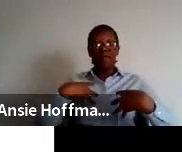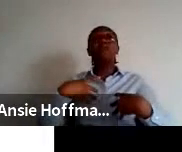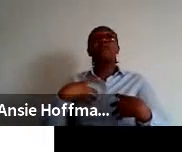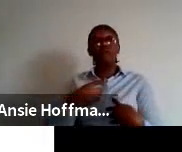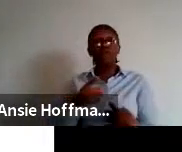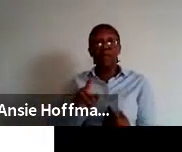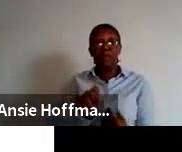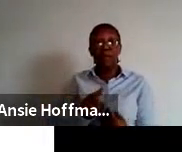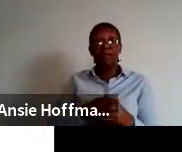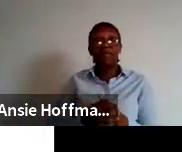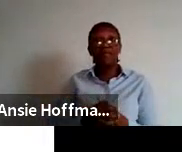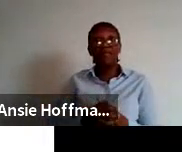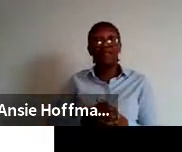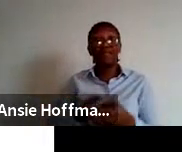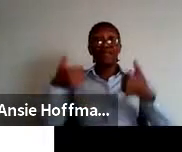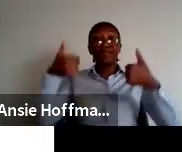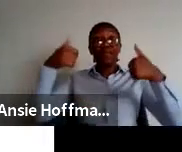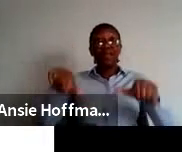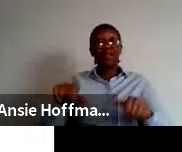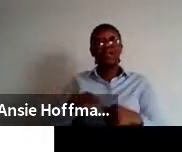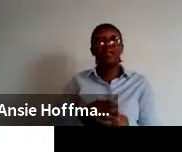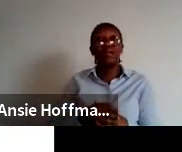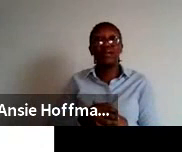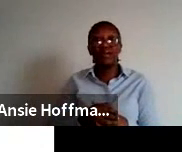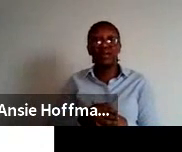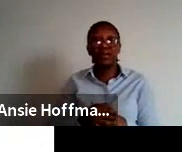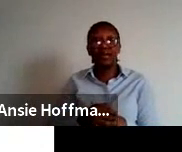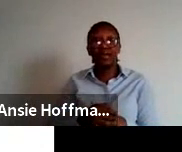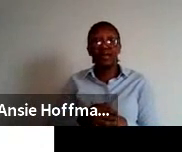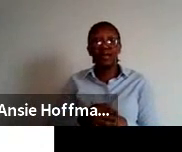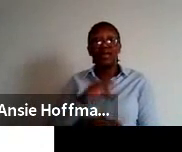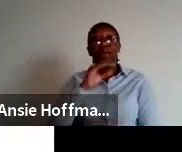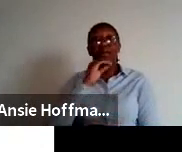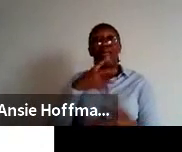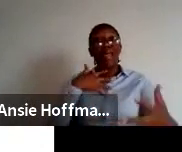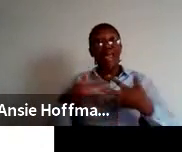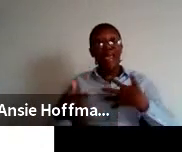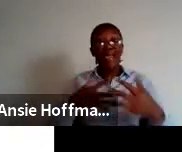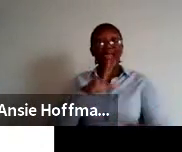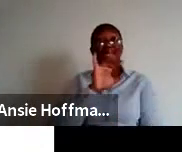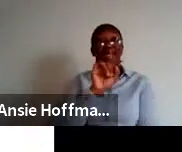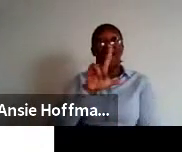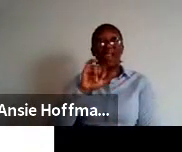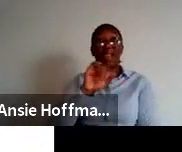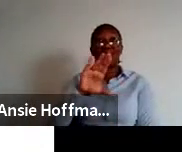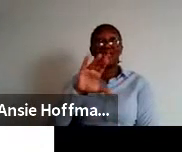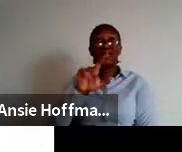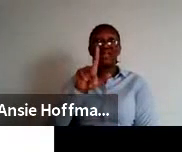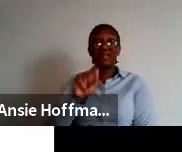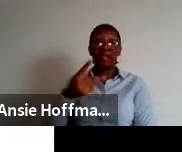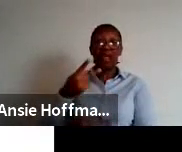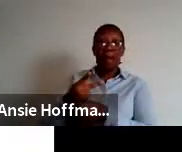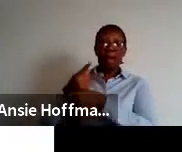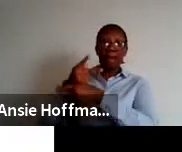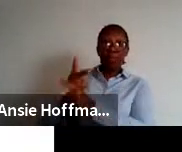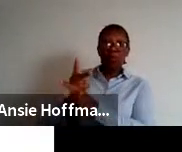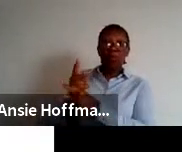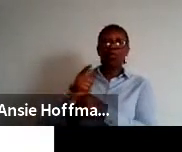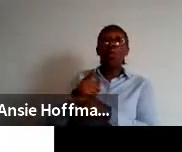The second part talks to any licit or illegal product that is used